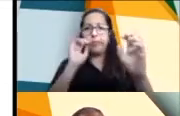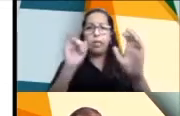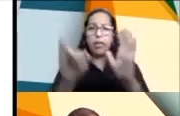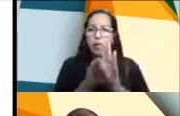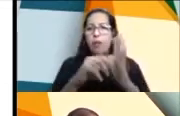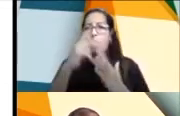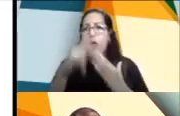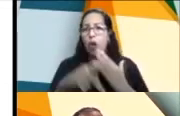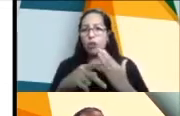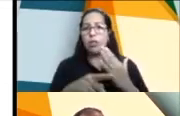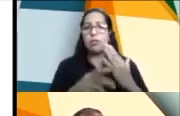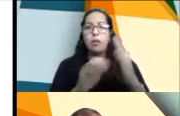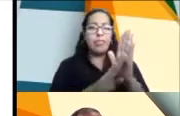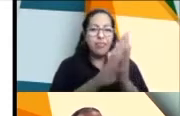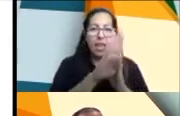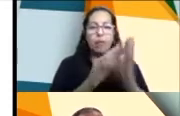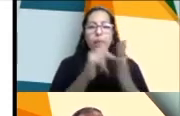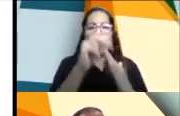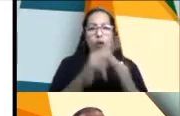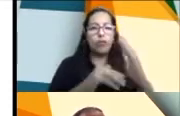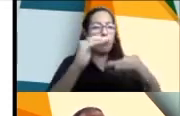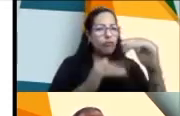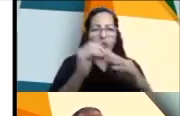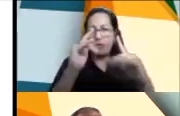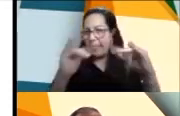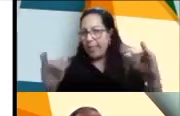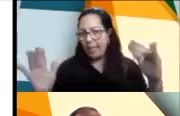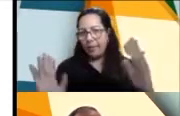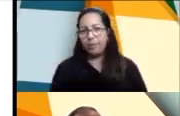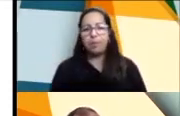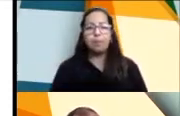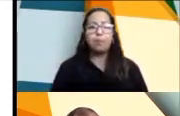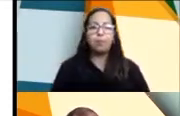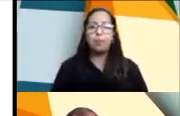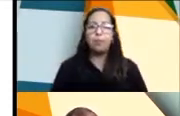identifying projects, developing project construction, etc. So